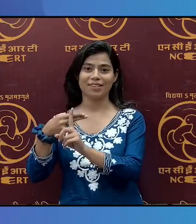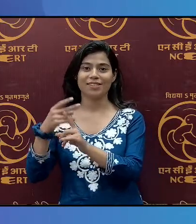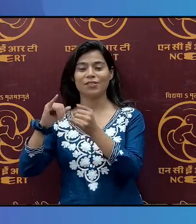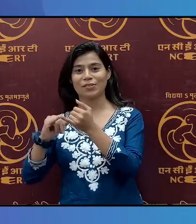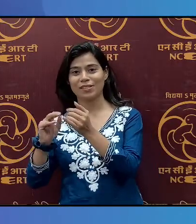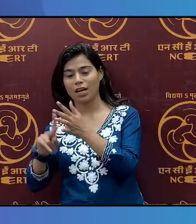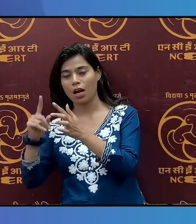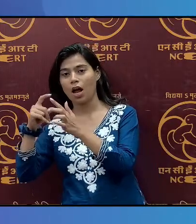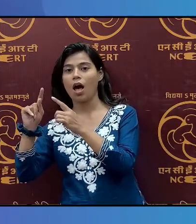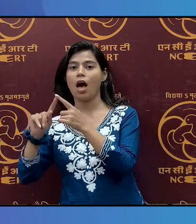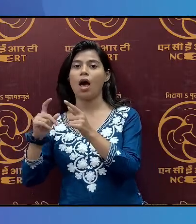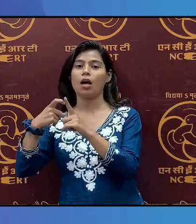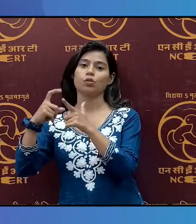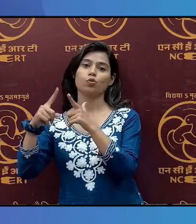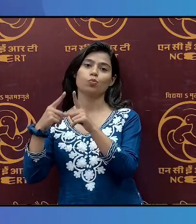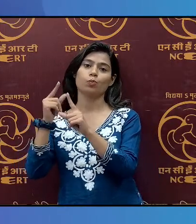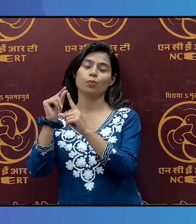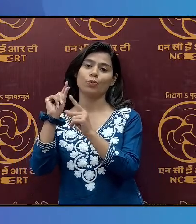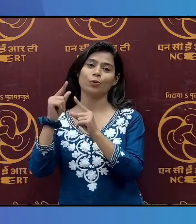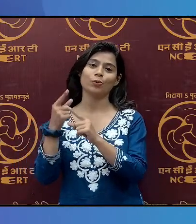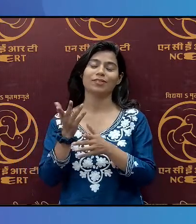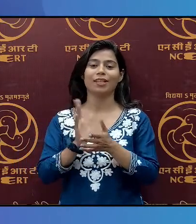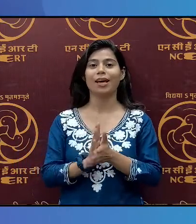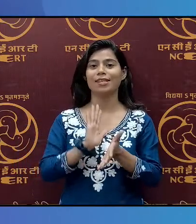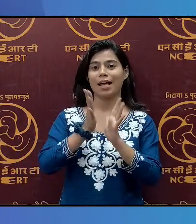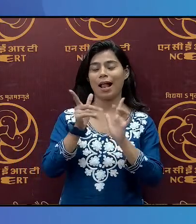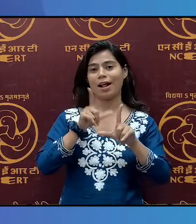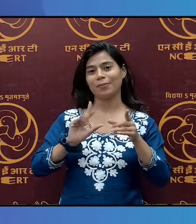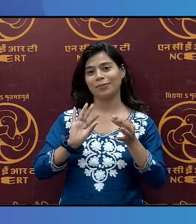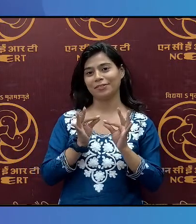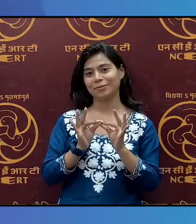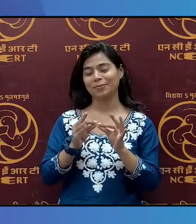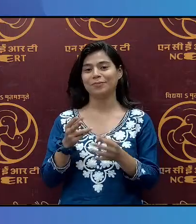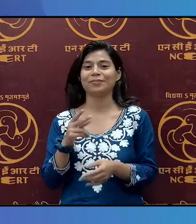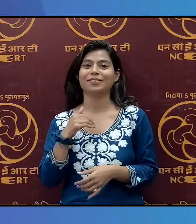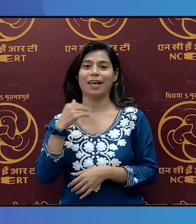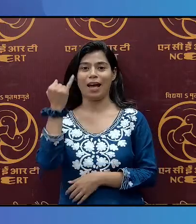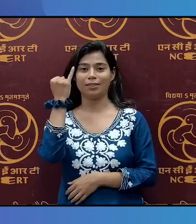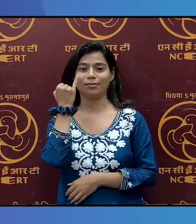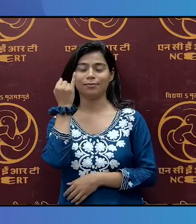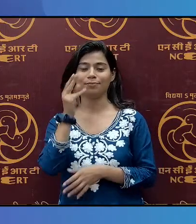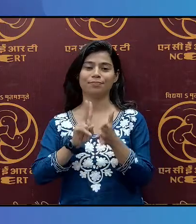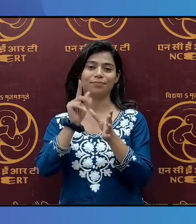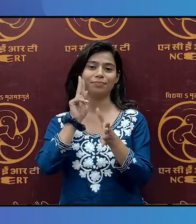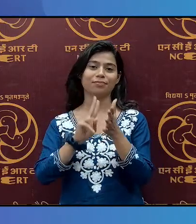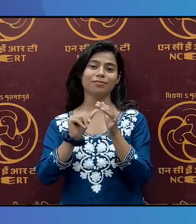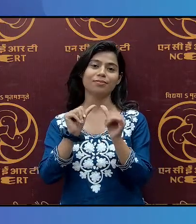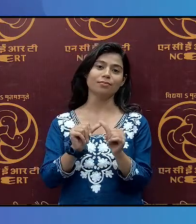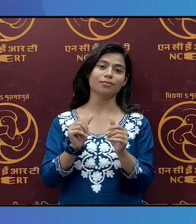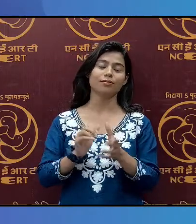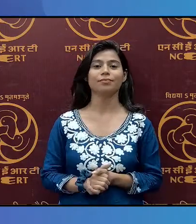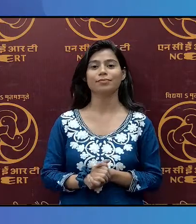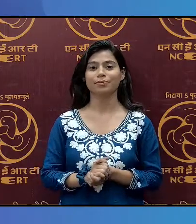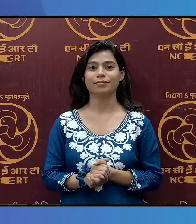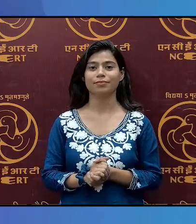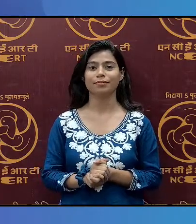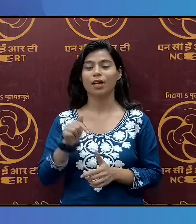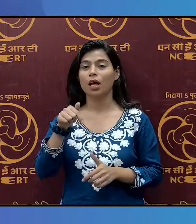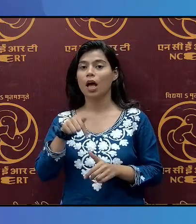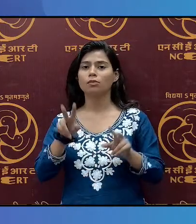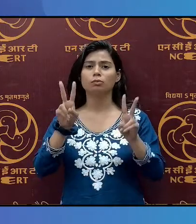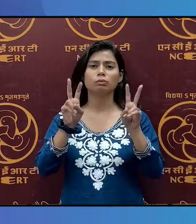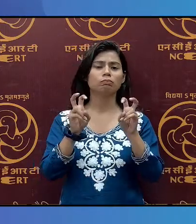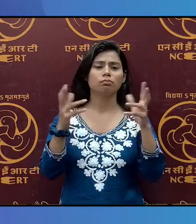and I am sharing the screen with interpreter Naina. Naina, welcome you in today's session. In today's session, we have